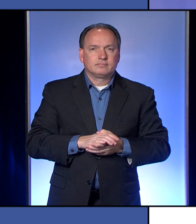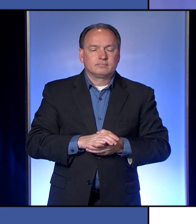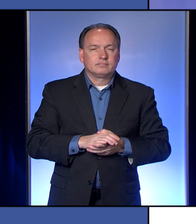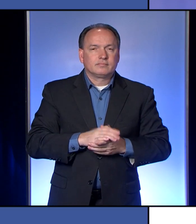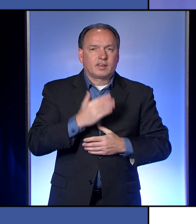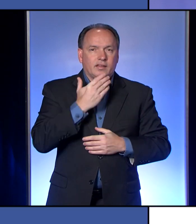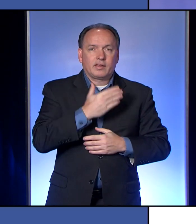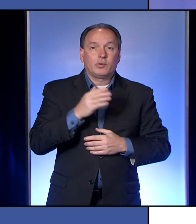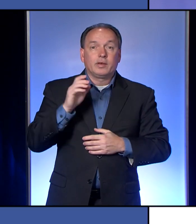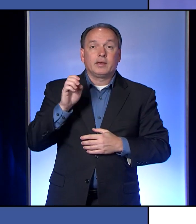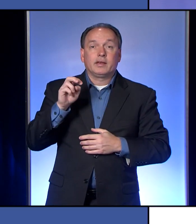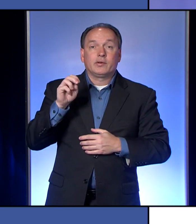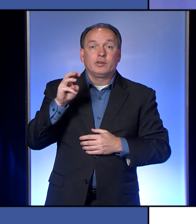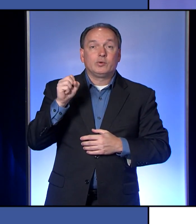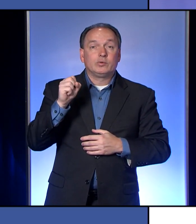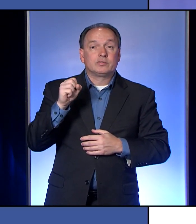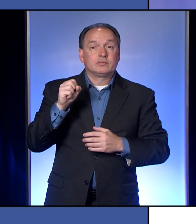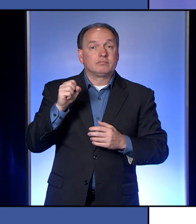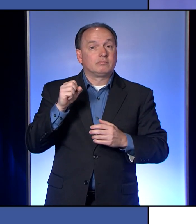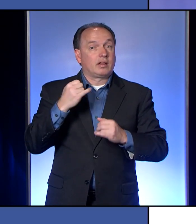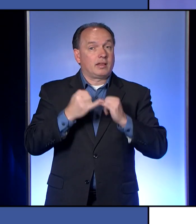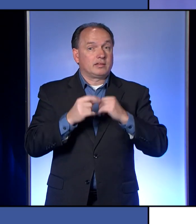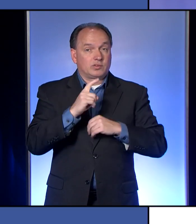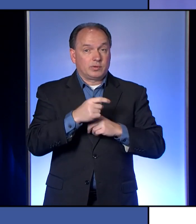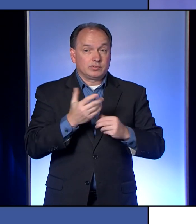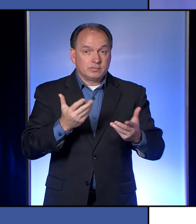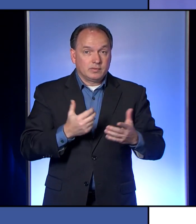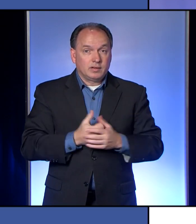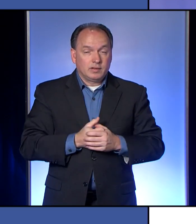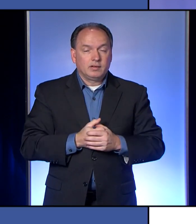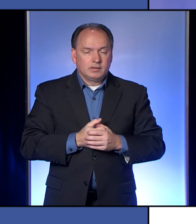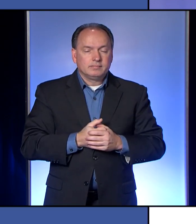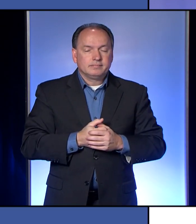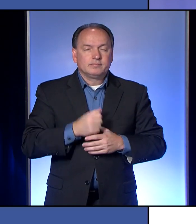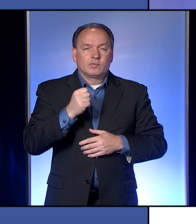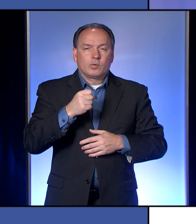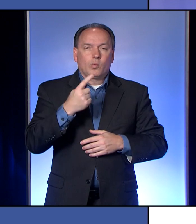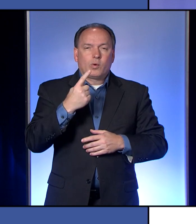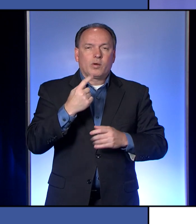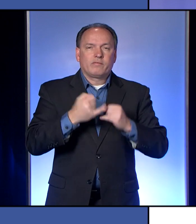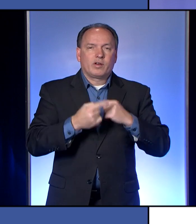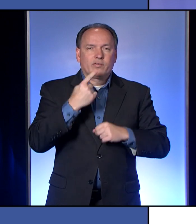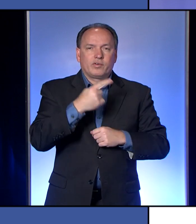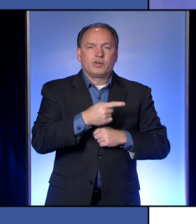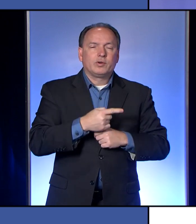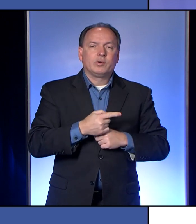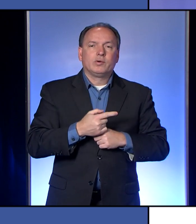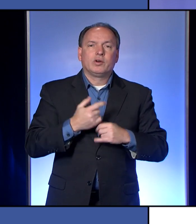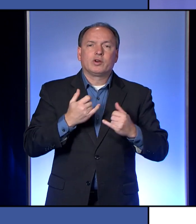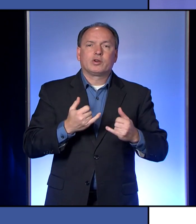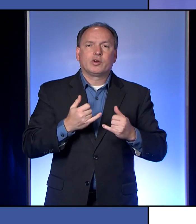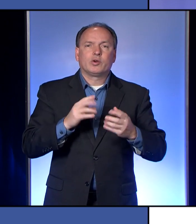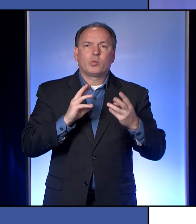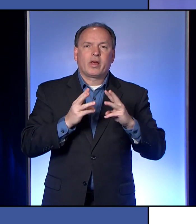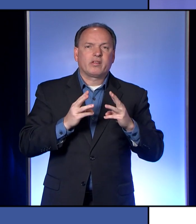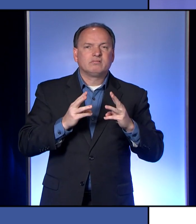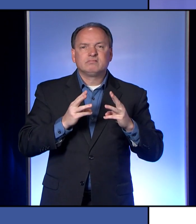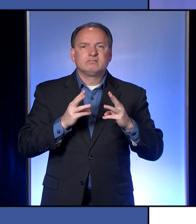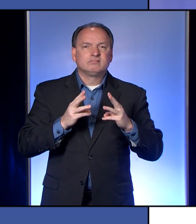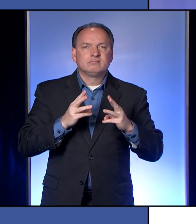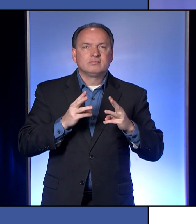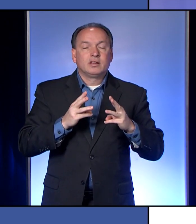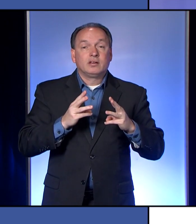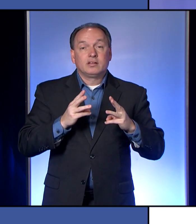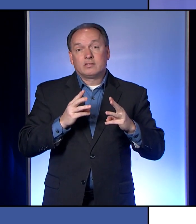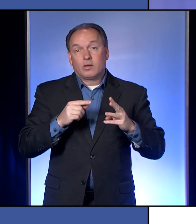much. Sure, Erie News Now. Do you have any final questions? I do. One final one for you here. Current weather notwithstanding, as we head